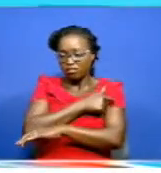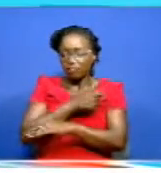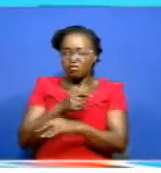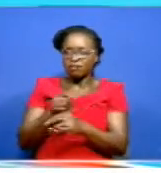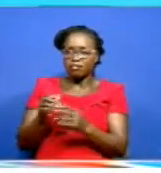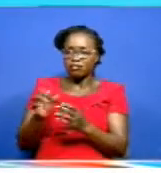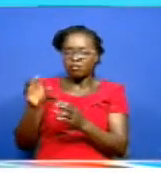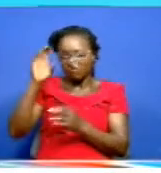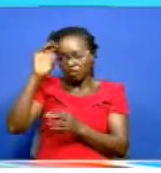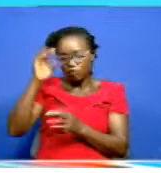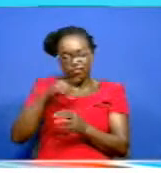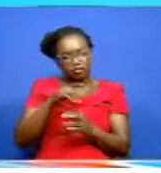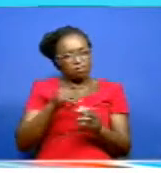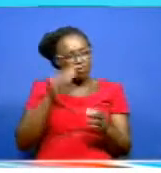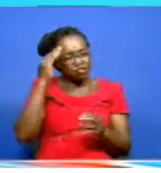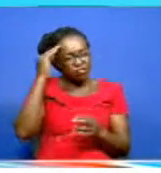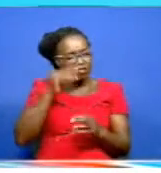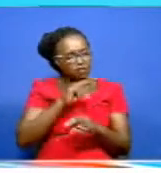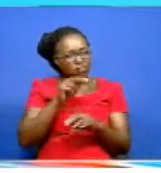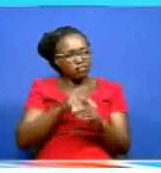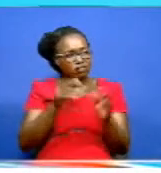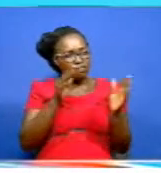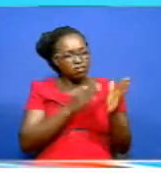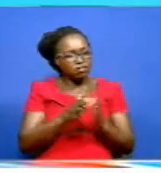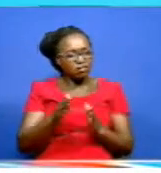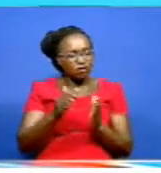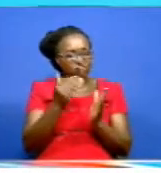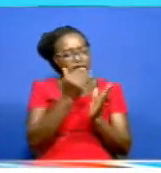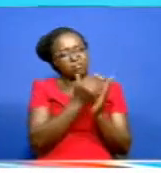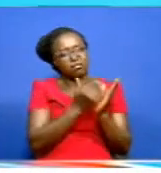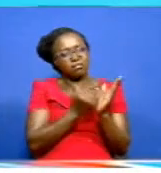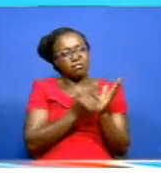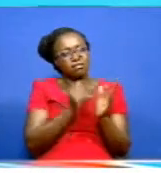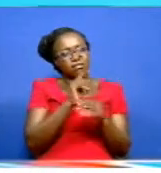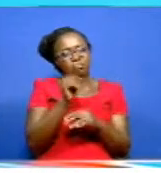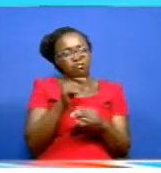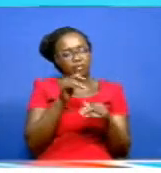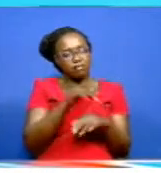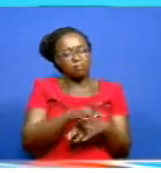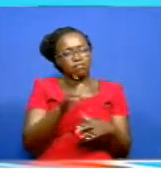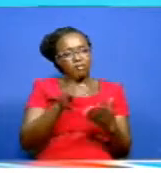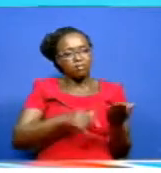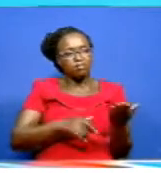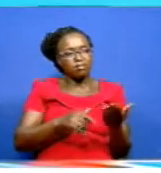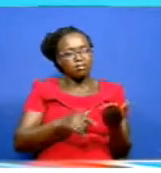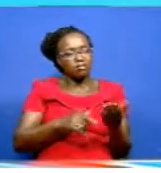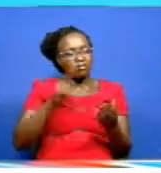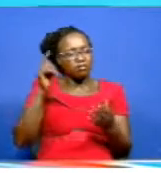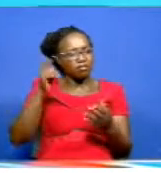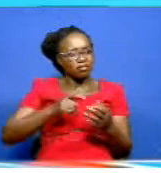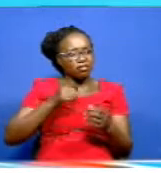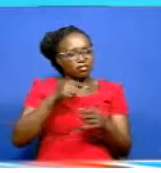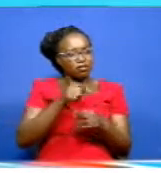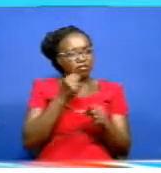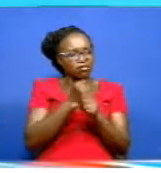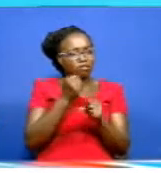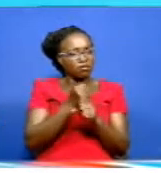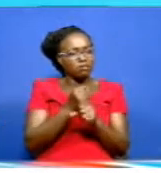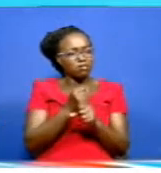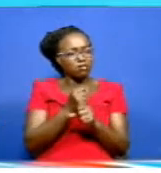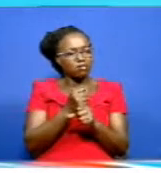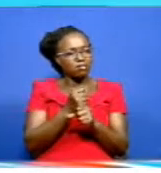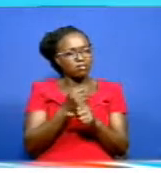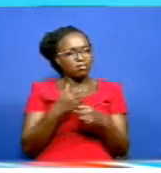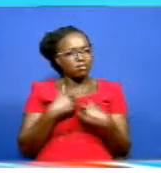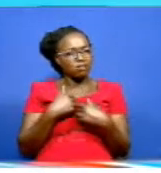the National Strategic Public Health Programs. I think this question should have come a little bit earlier. What are some of the mandates that you have or your department is